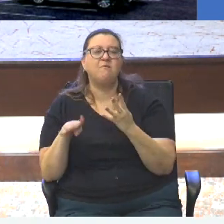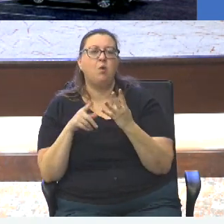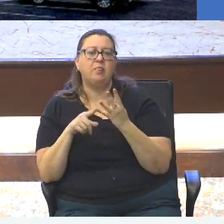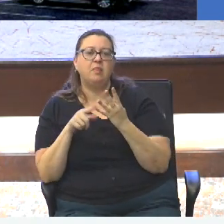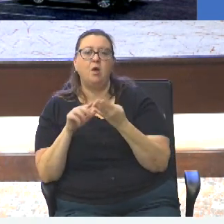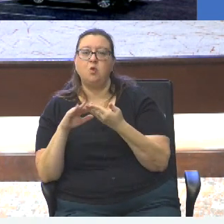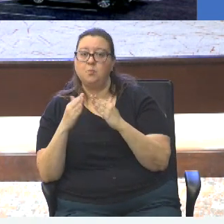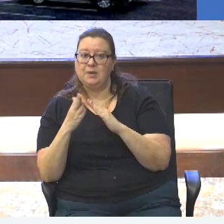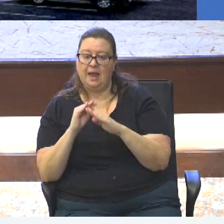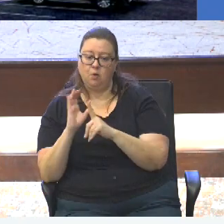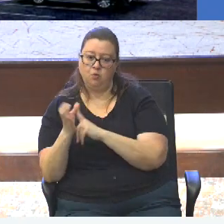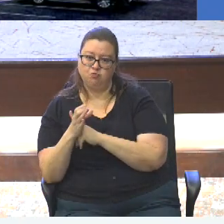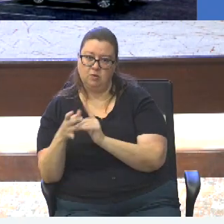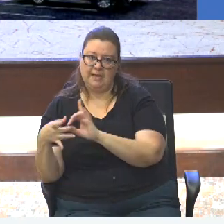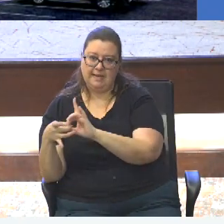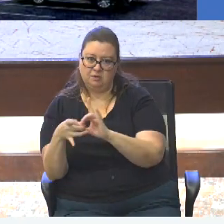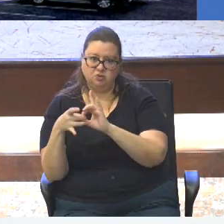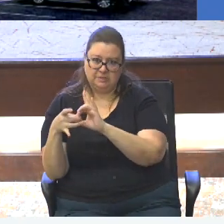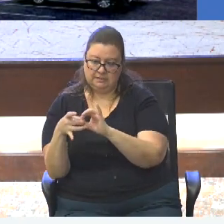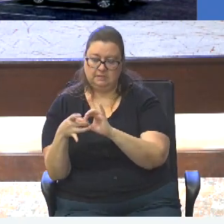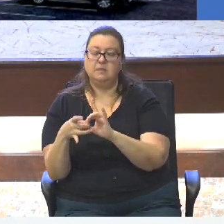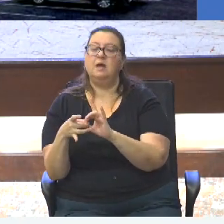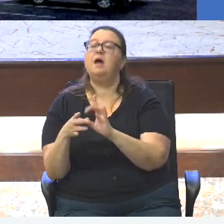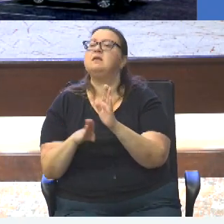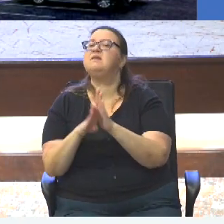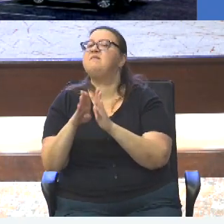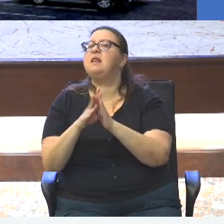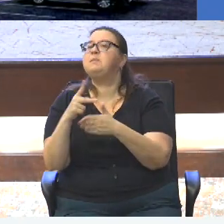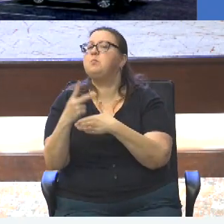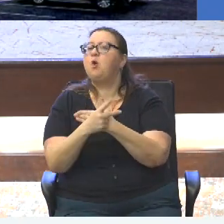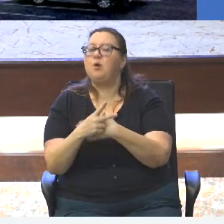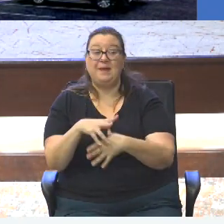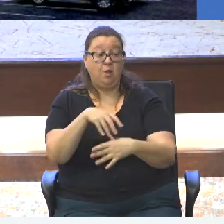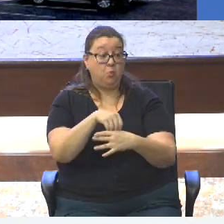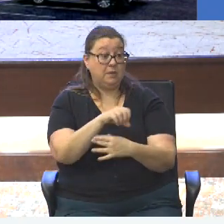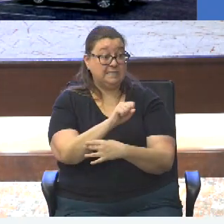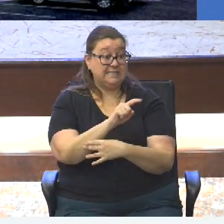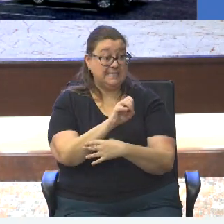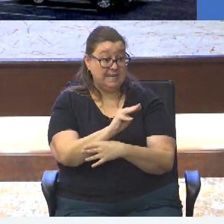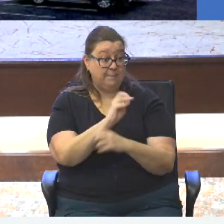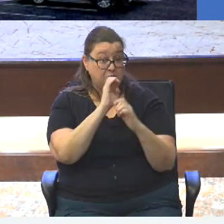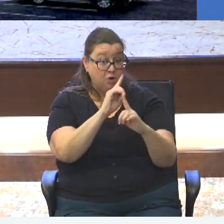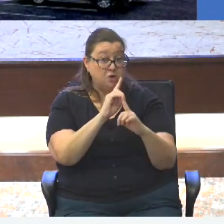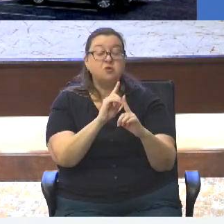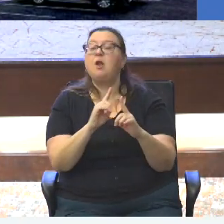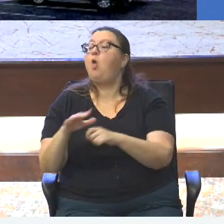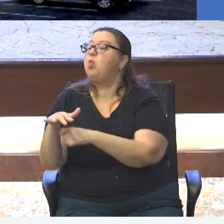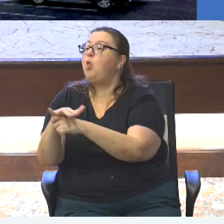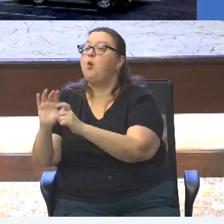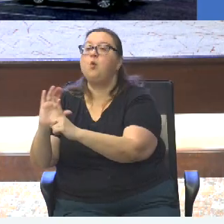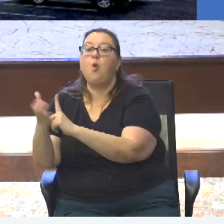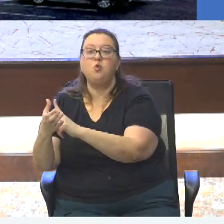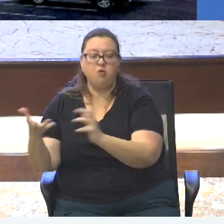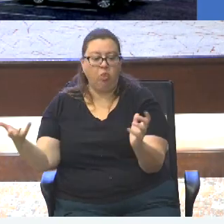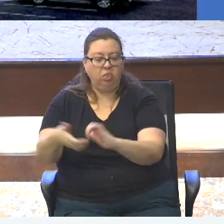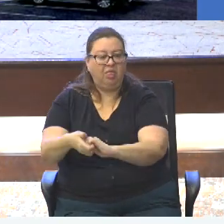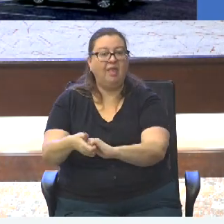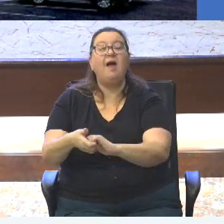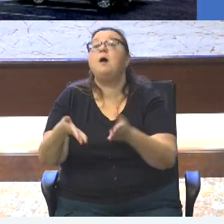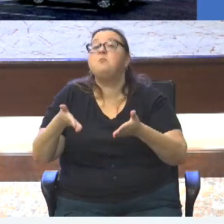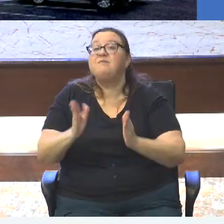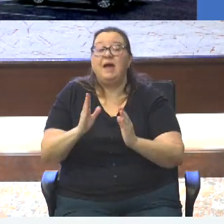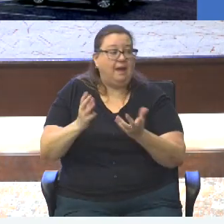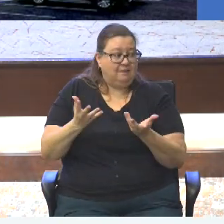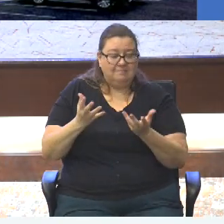cultural connections, developing programs that integrate STEAM education with local culture, providing opportunities for